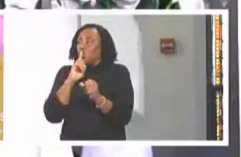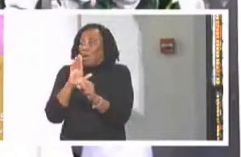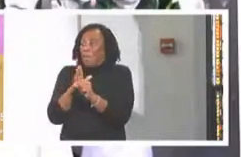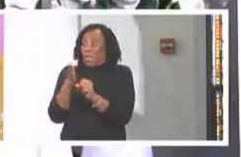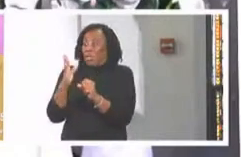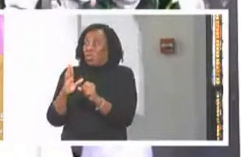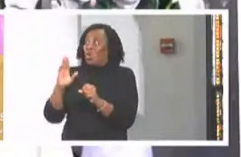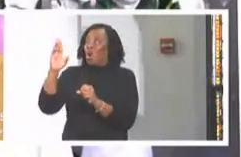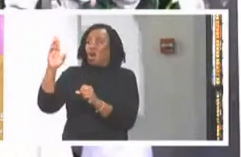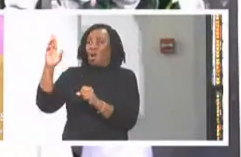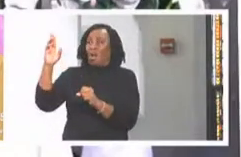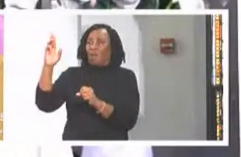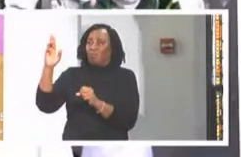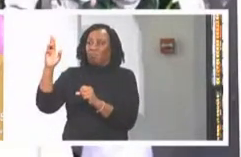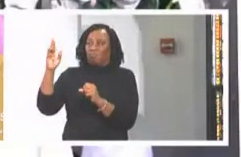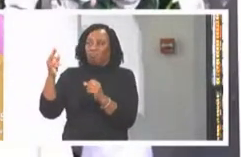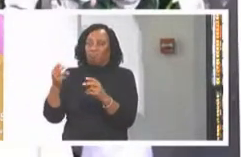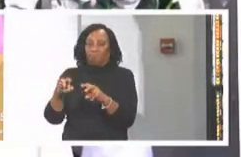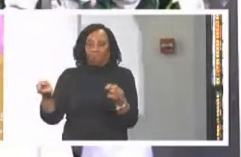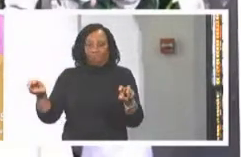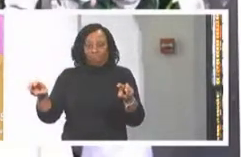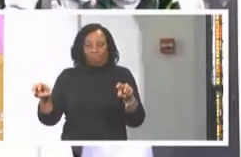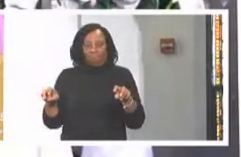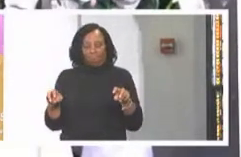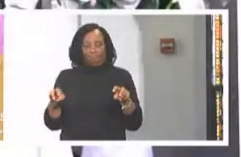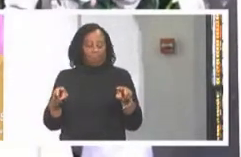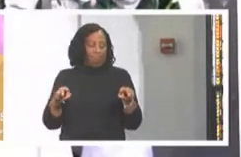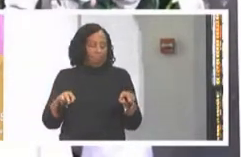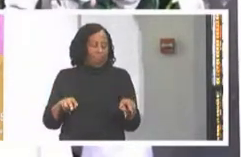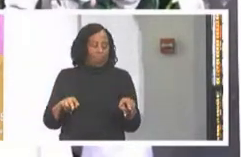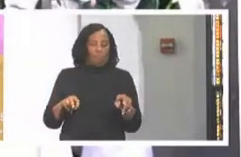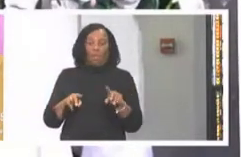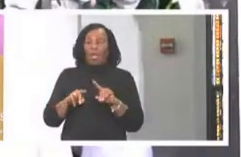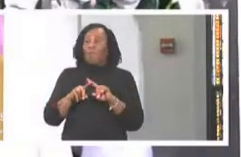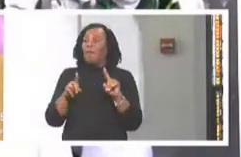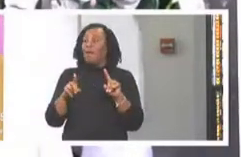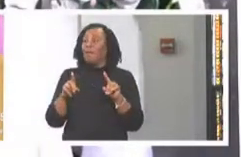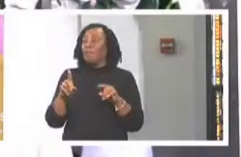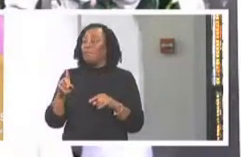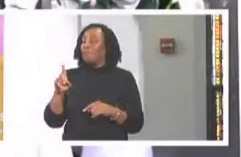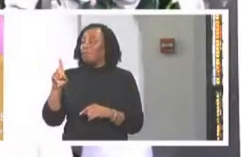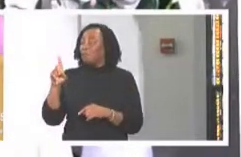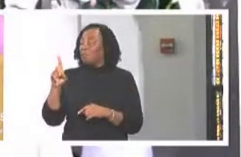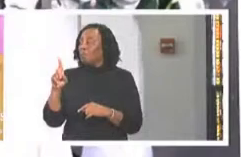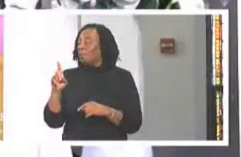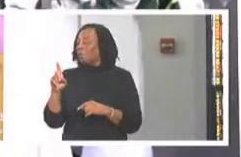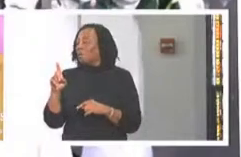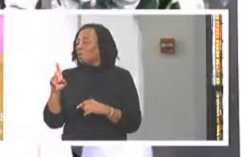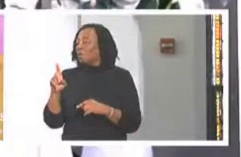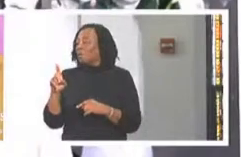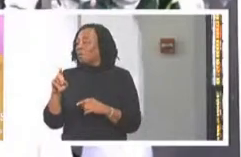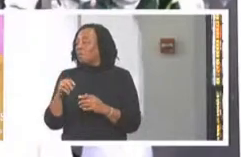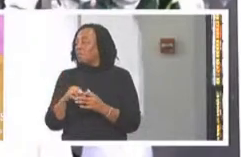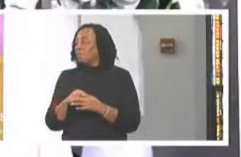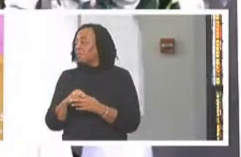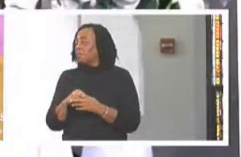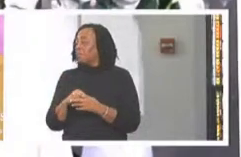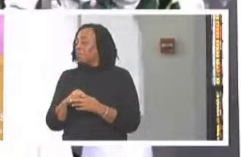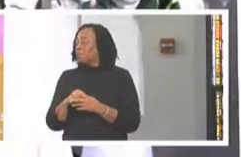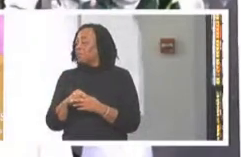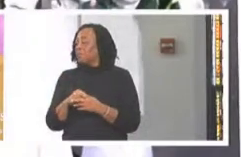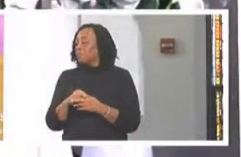who sits high and looks low. But the truth is, there can never be any commitment to